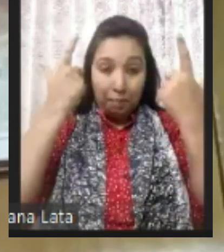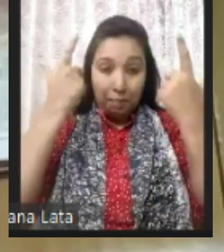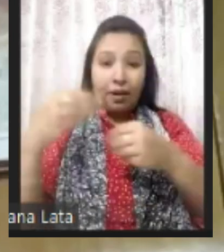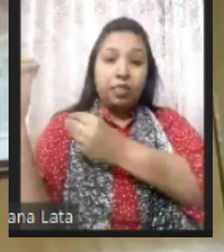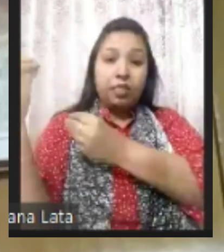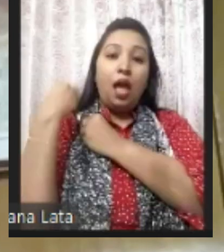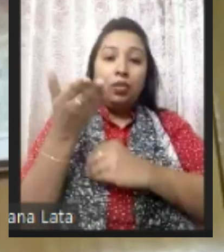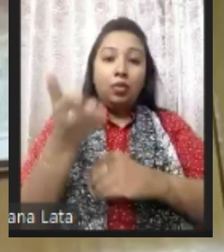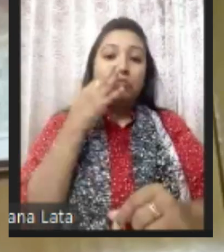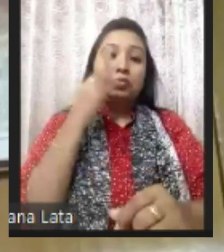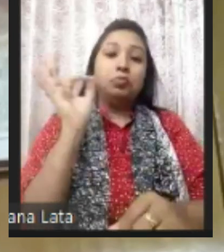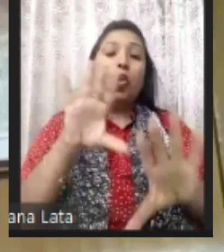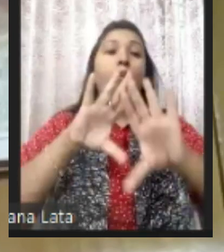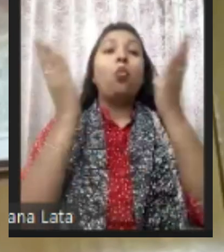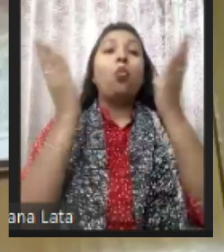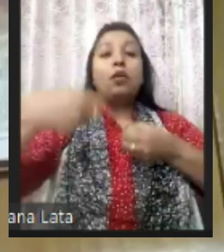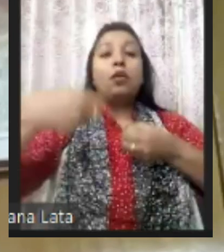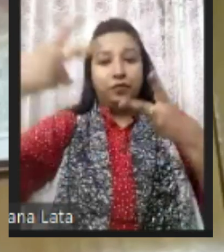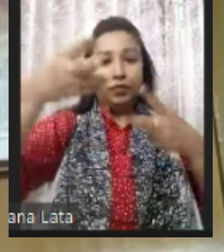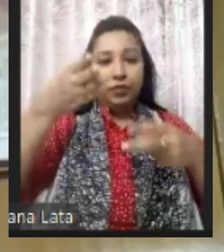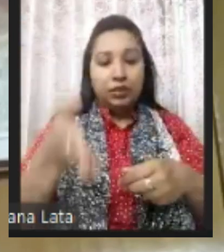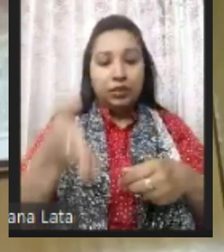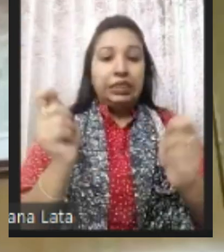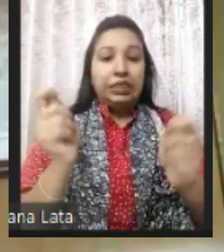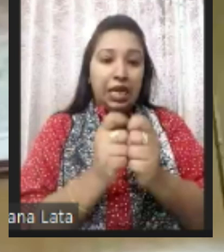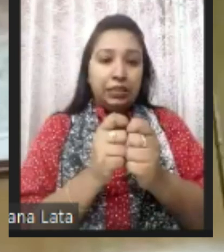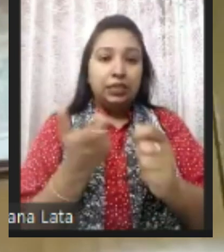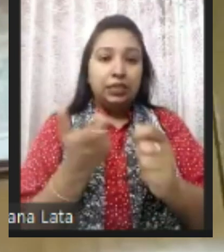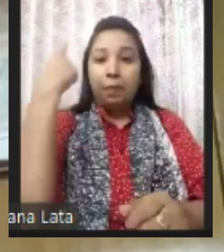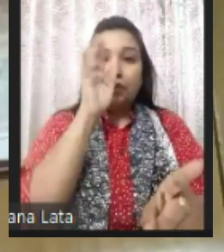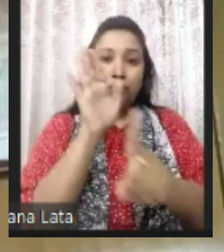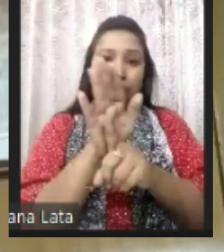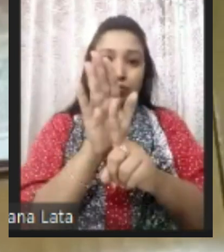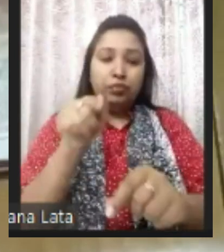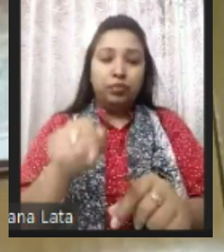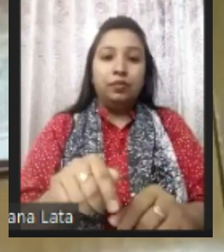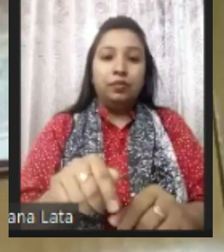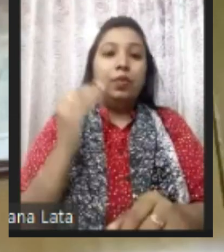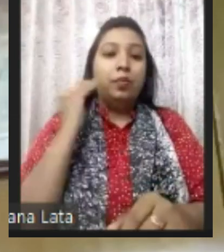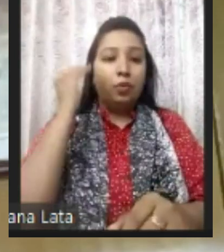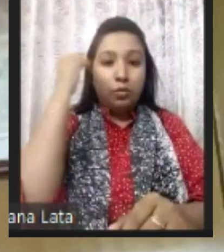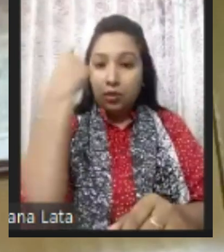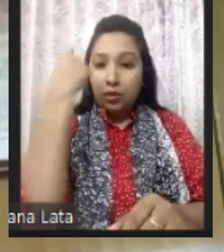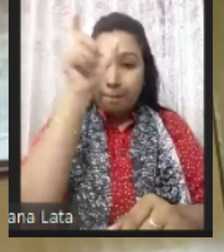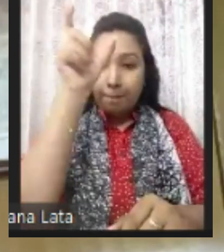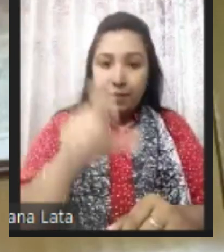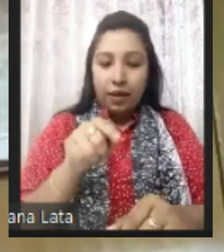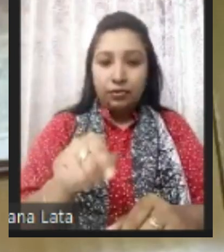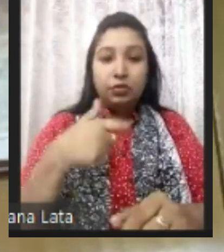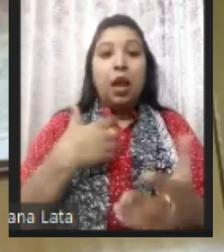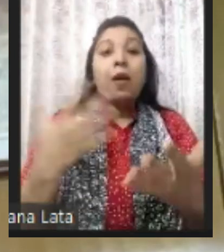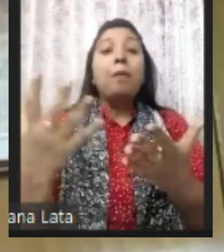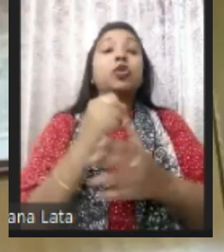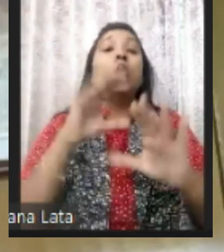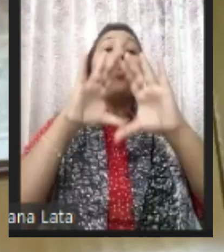international webinar on digital inclusion for persons with disabilities to achieve the global